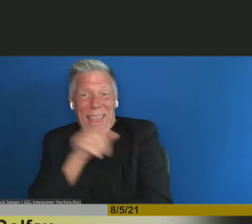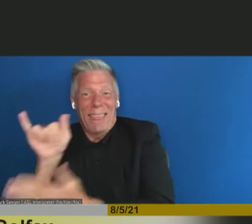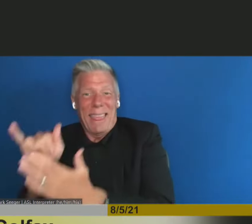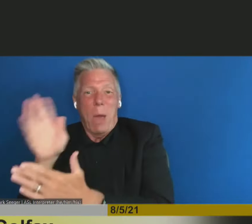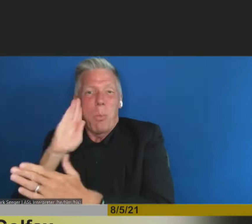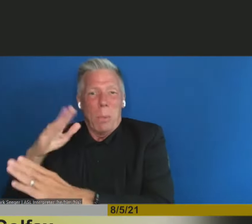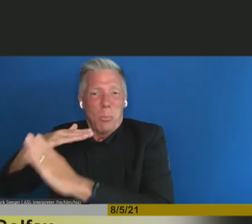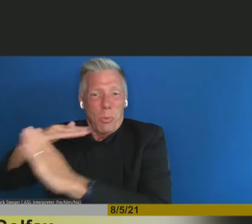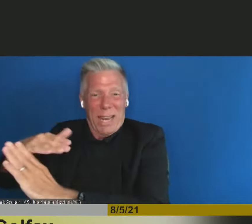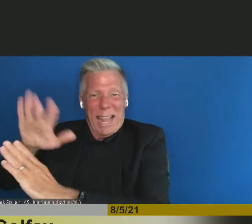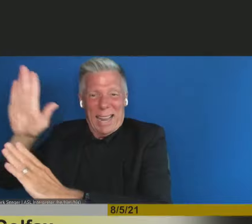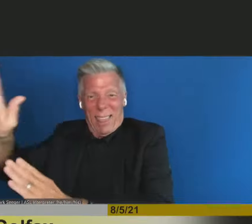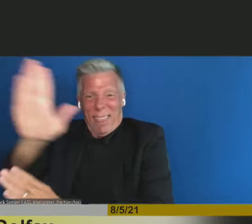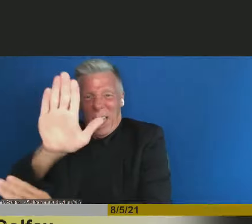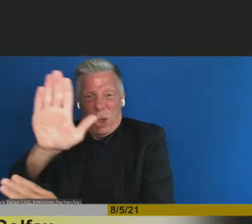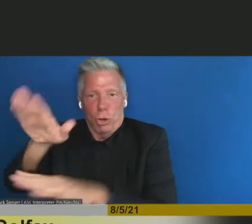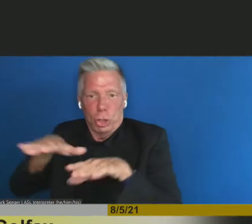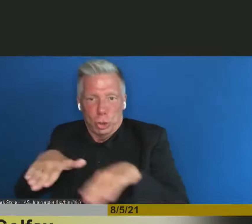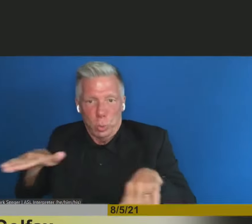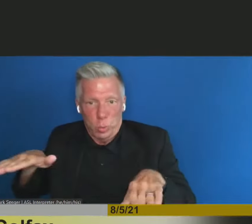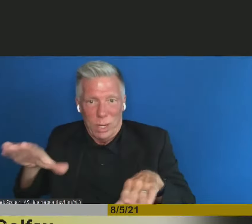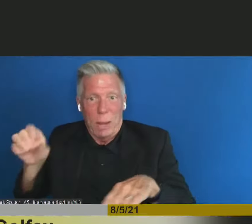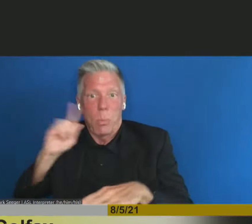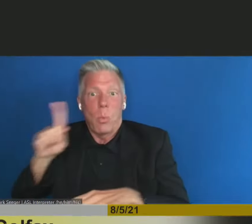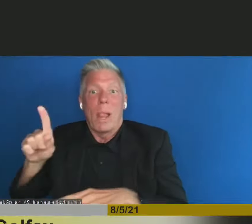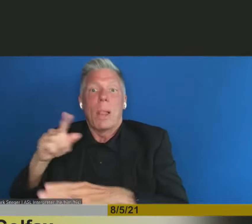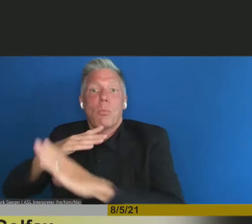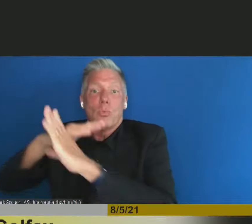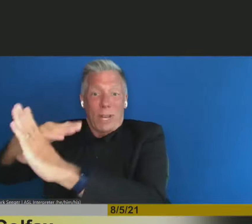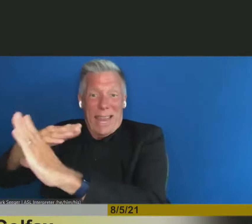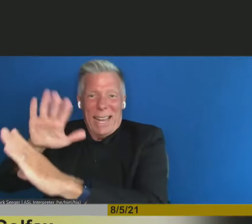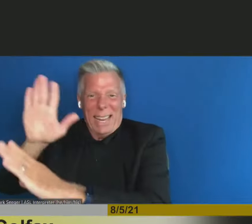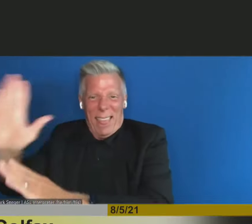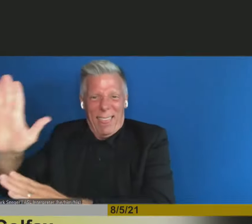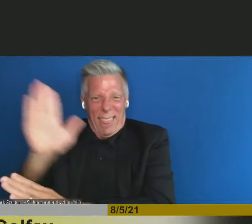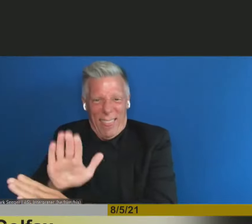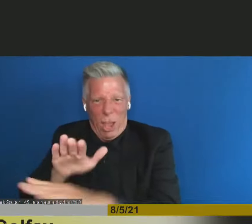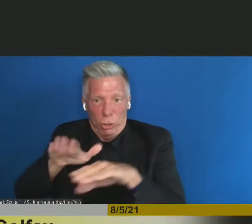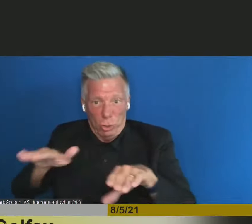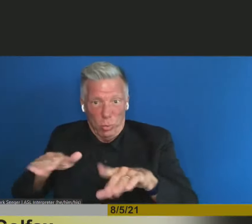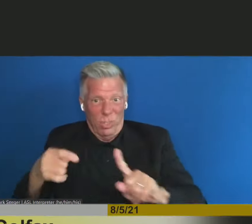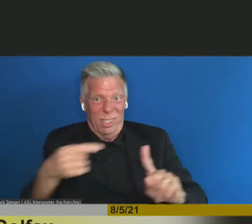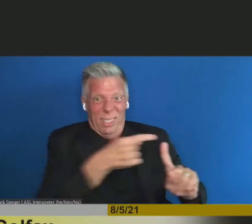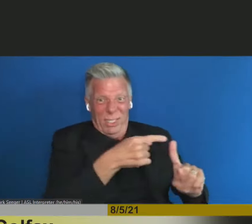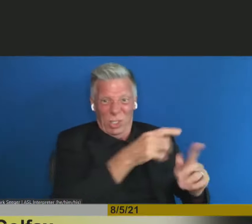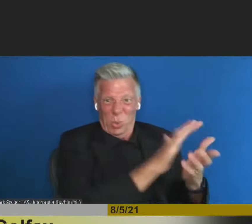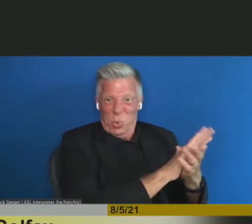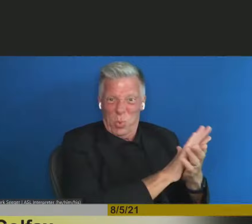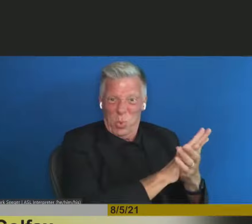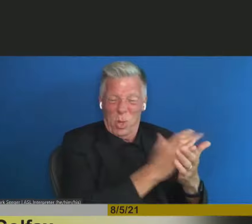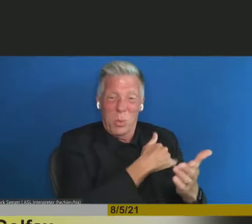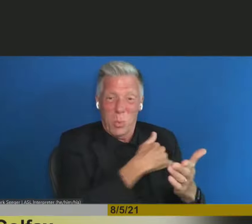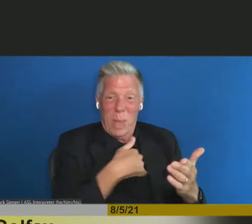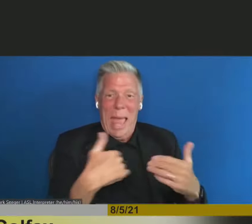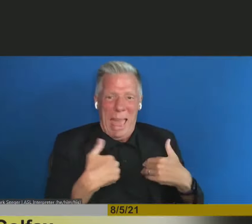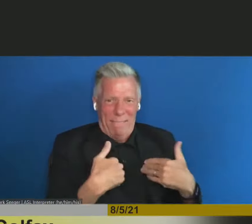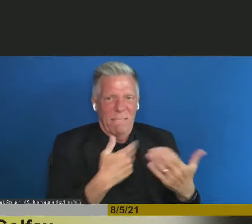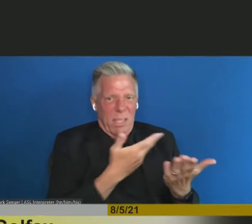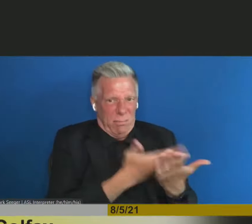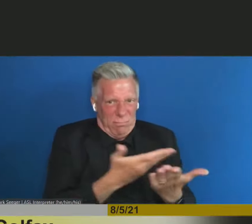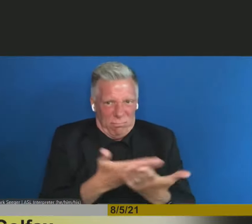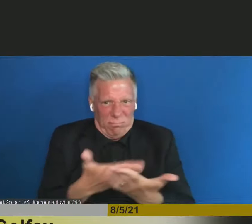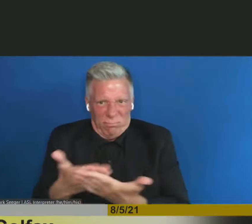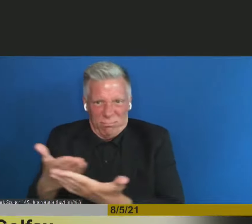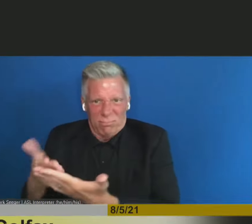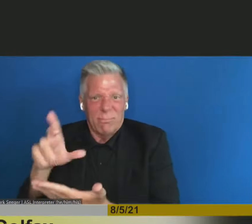school. And we have local data that supports that. So in the last 18 months, of the